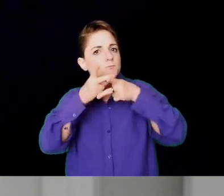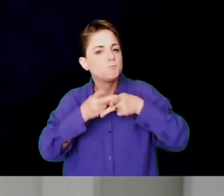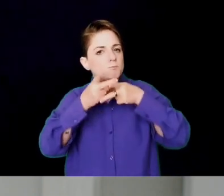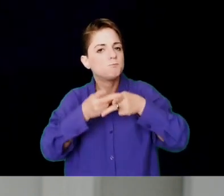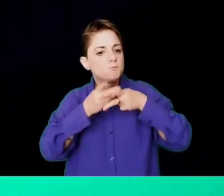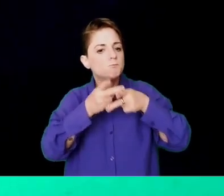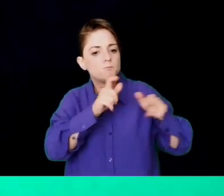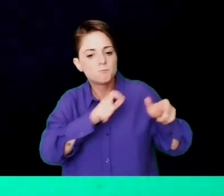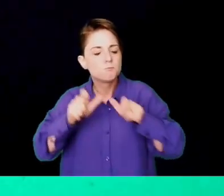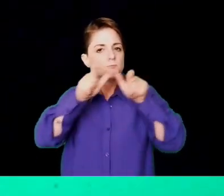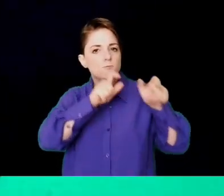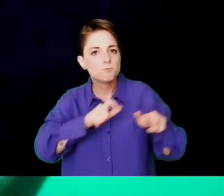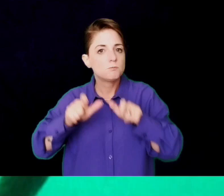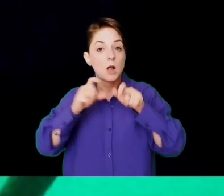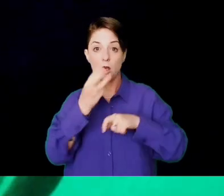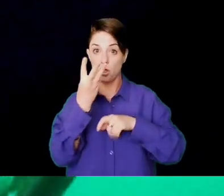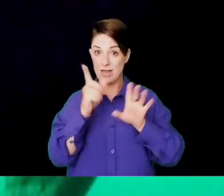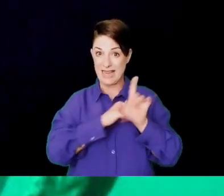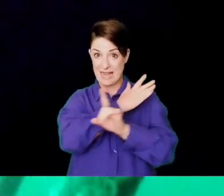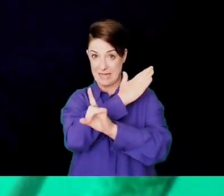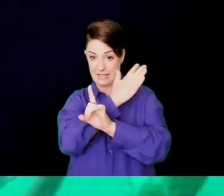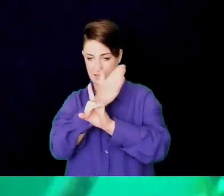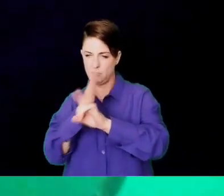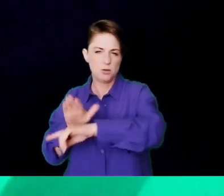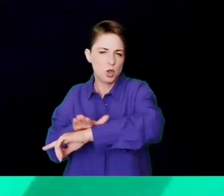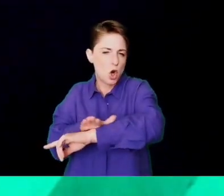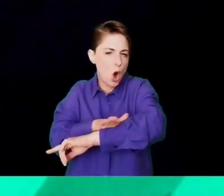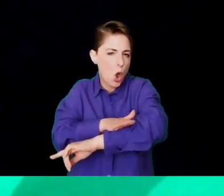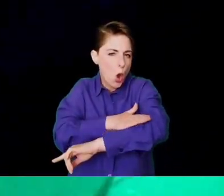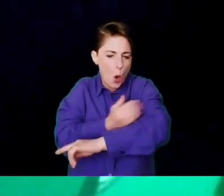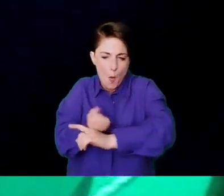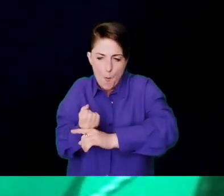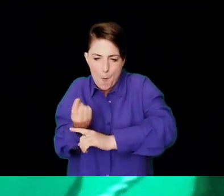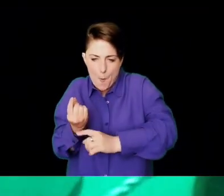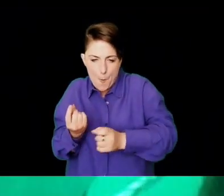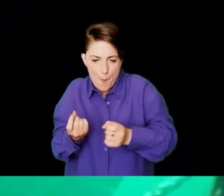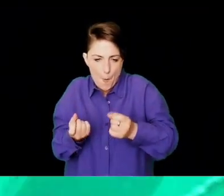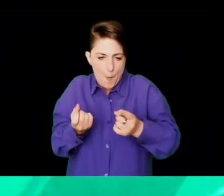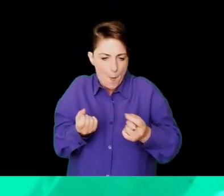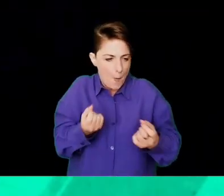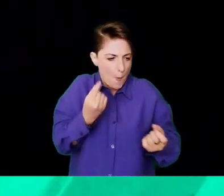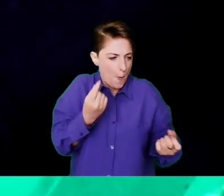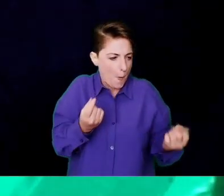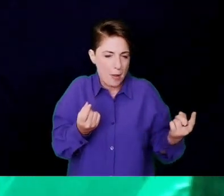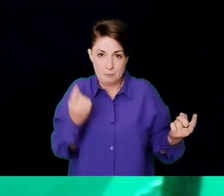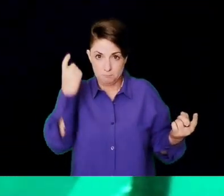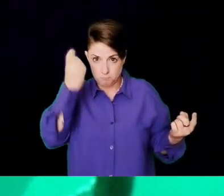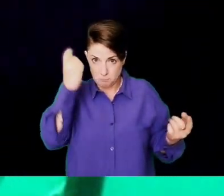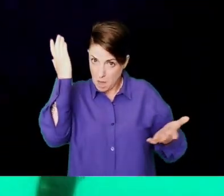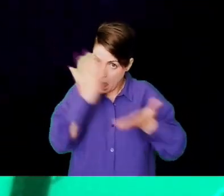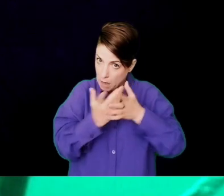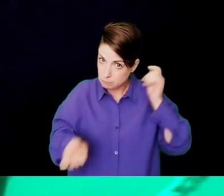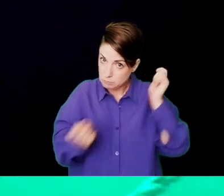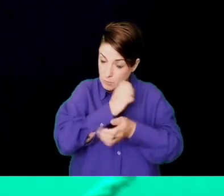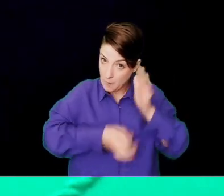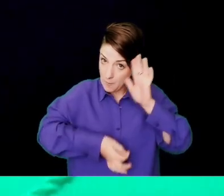monitor the site. The first 3 years, it was very slow to recover, and we were wondering whether